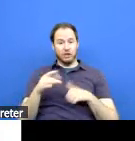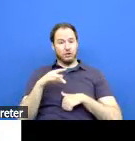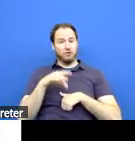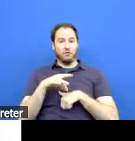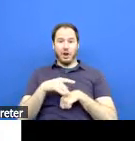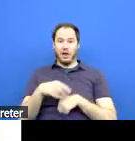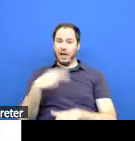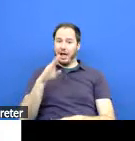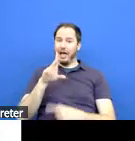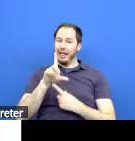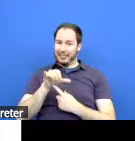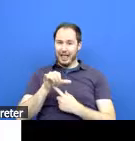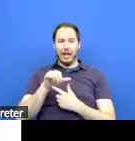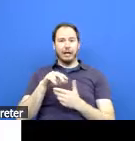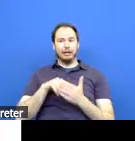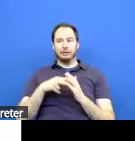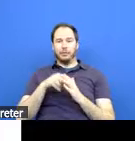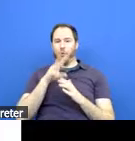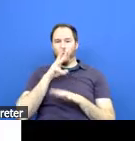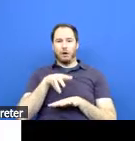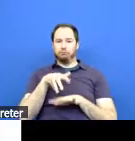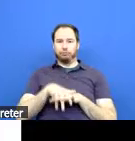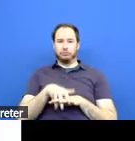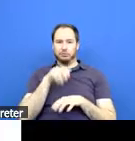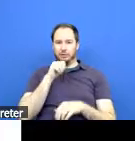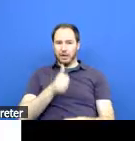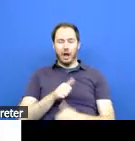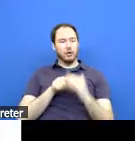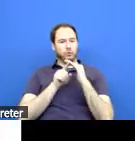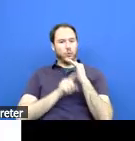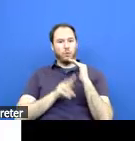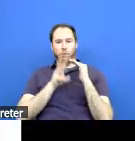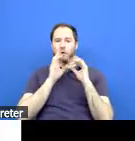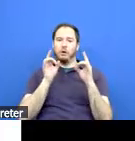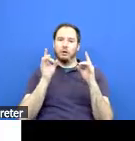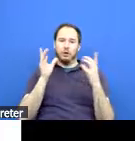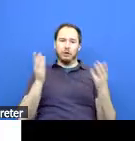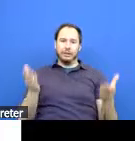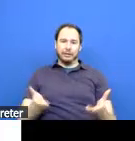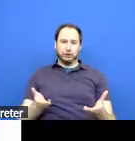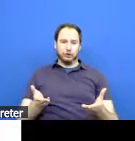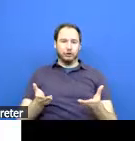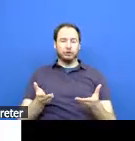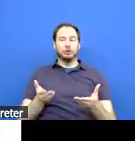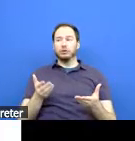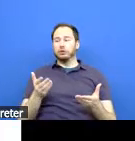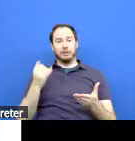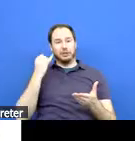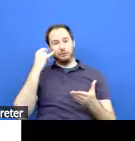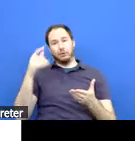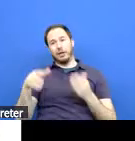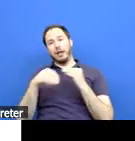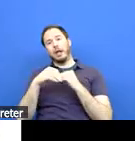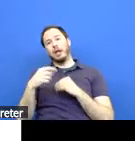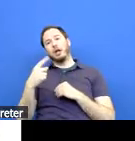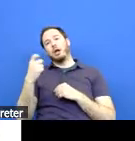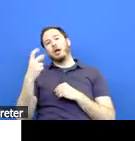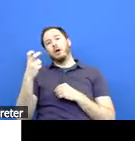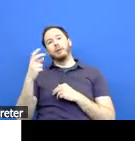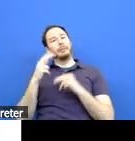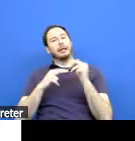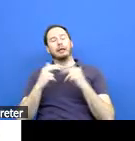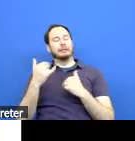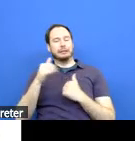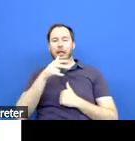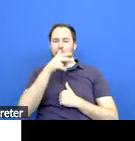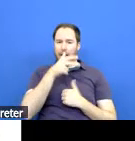a high clay content. Stormwater is a problem in this town. Even if we didn't add another building anywhere in town,